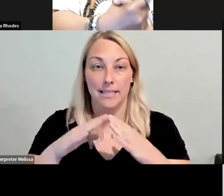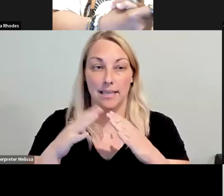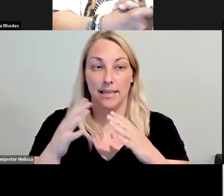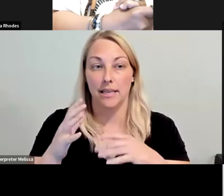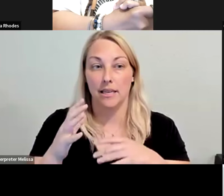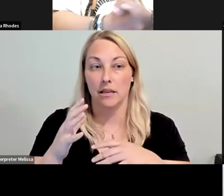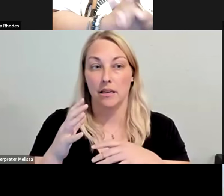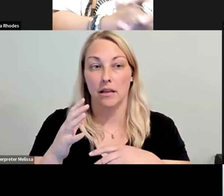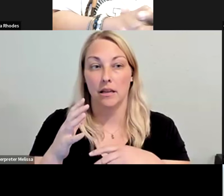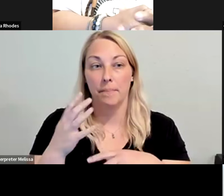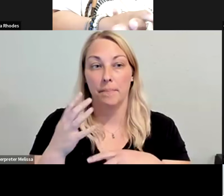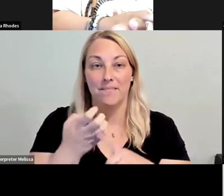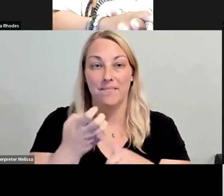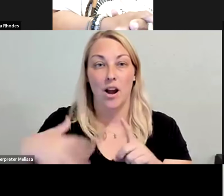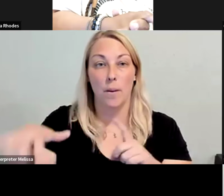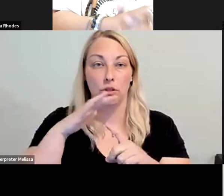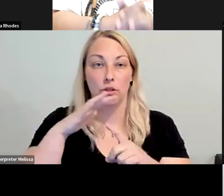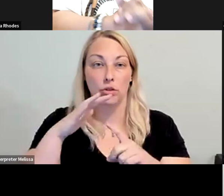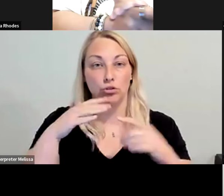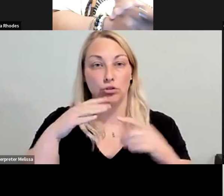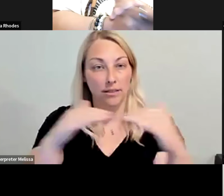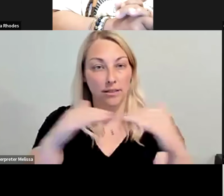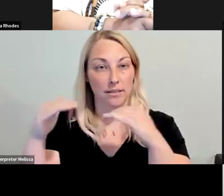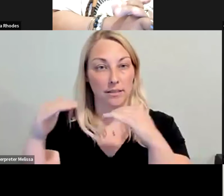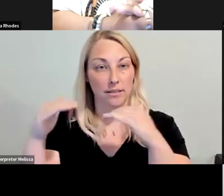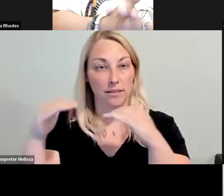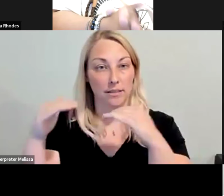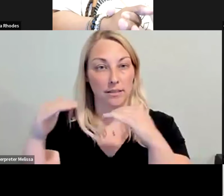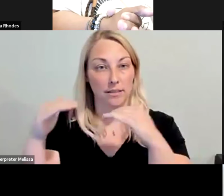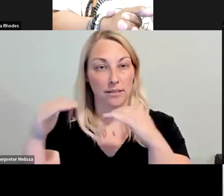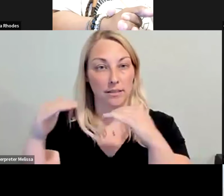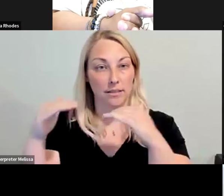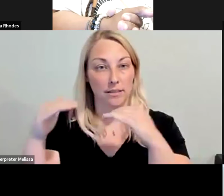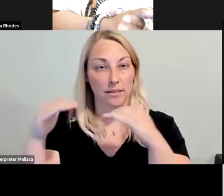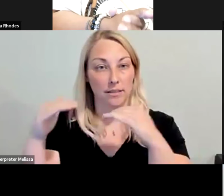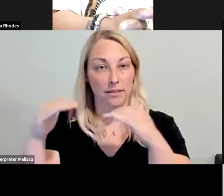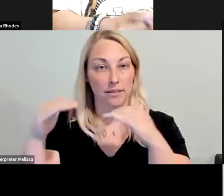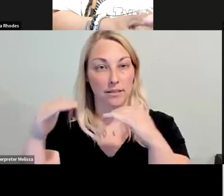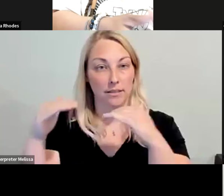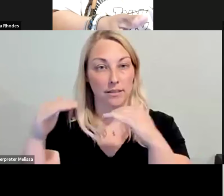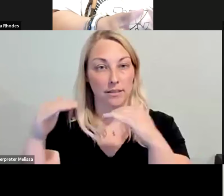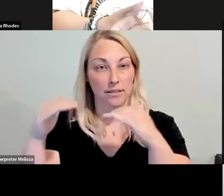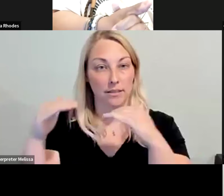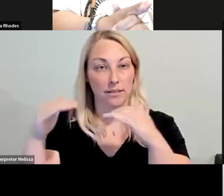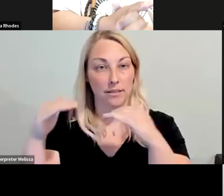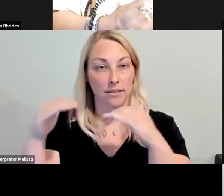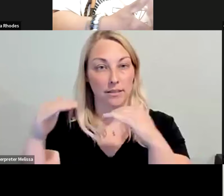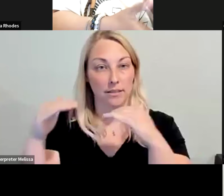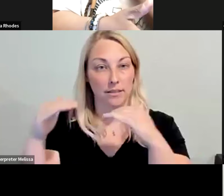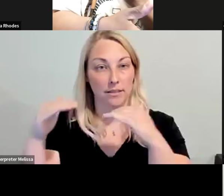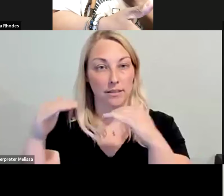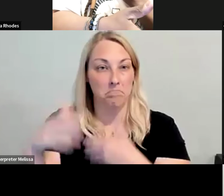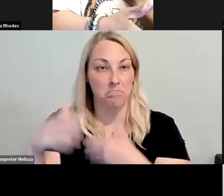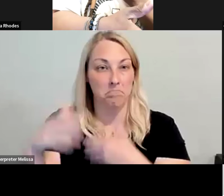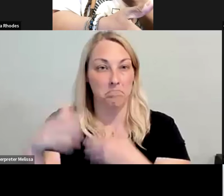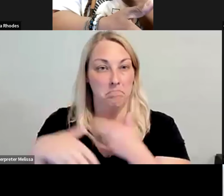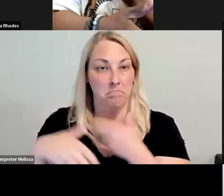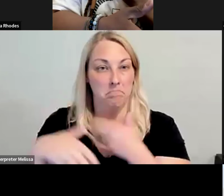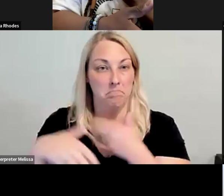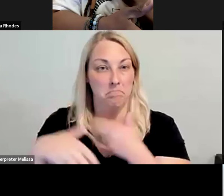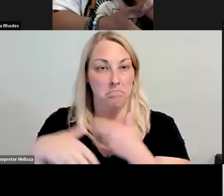past Saturday, which went very well. And that's it. Is the